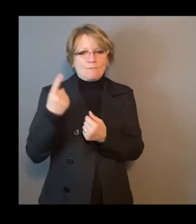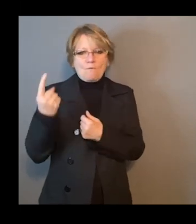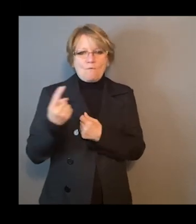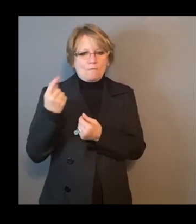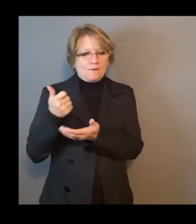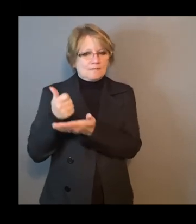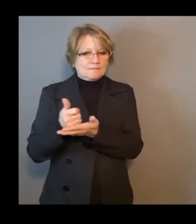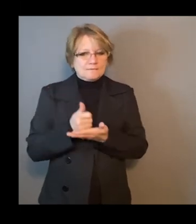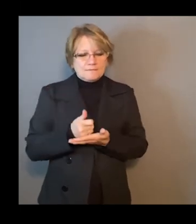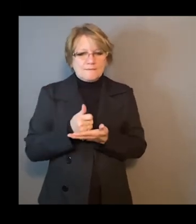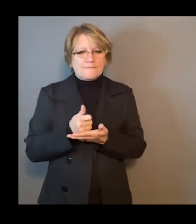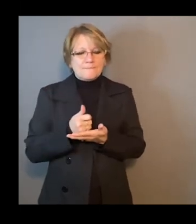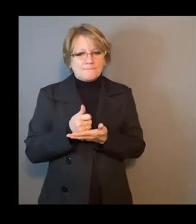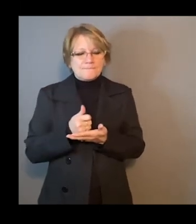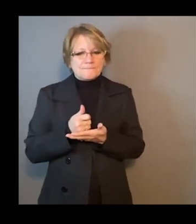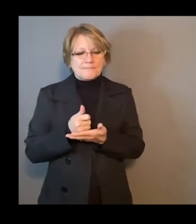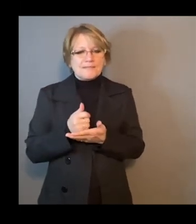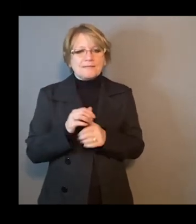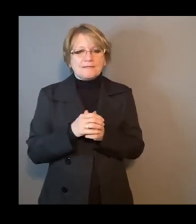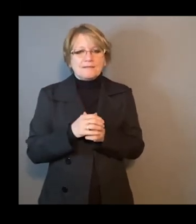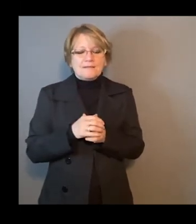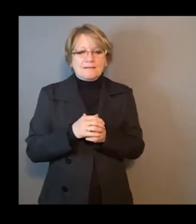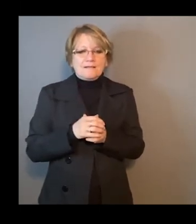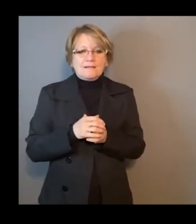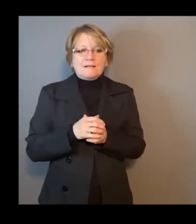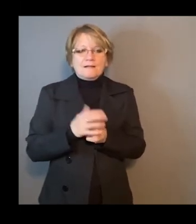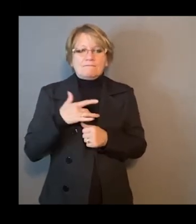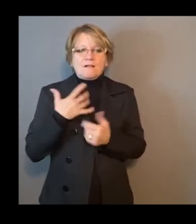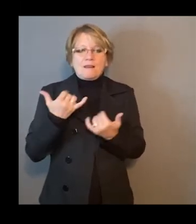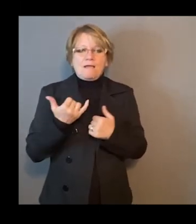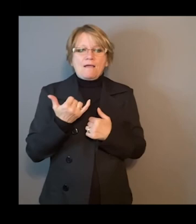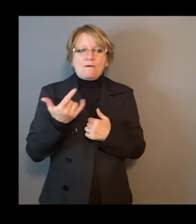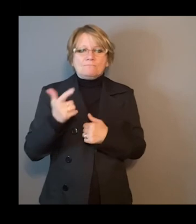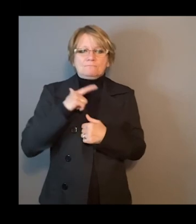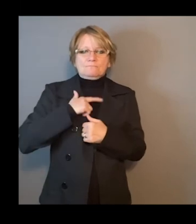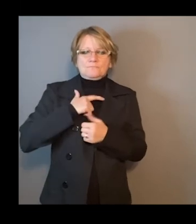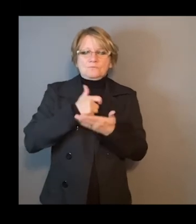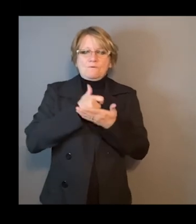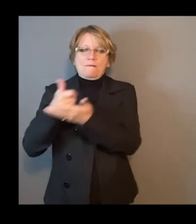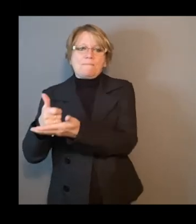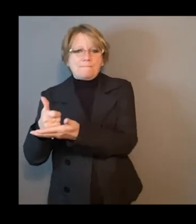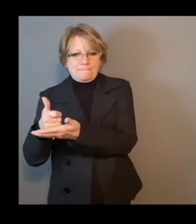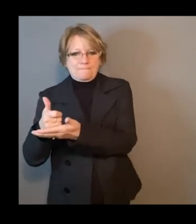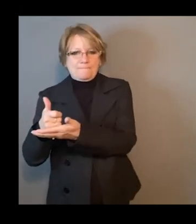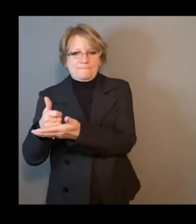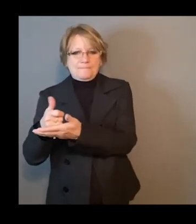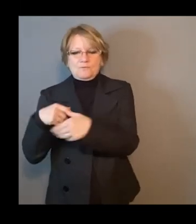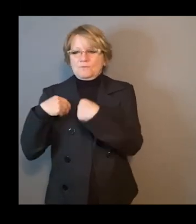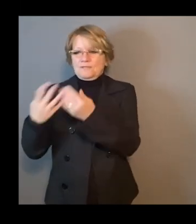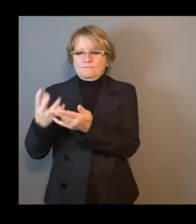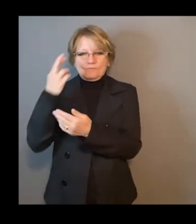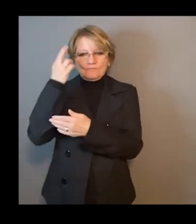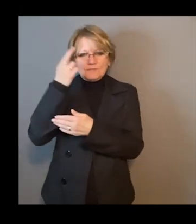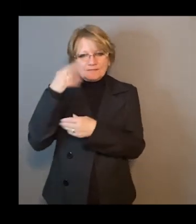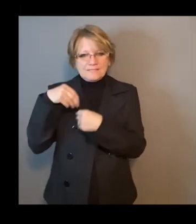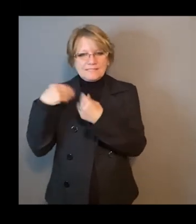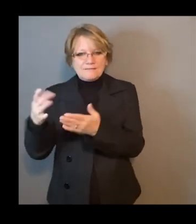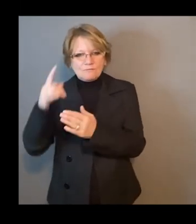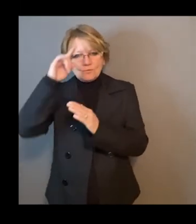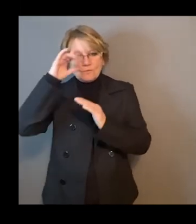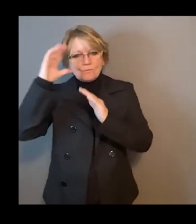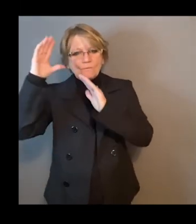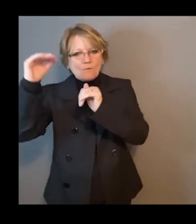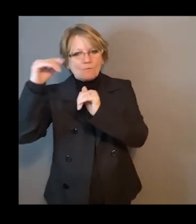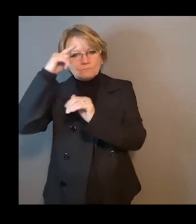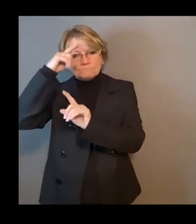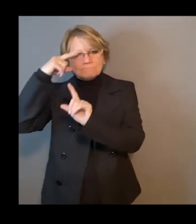out. And I just felt like it was time to help her out and give her like a reason or a hope just to let her know that her